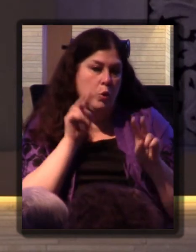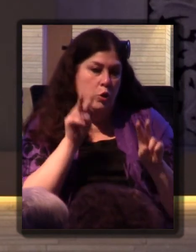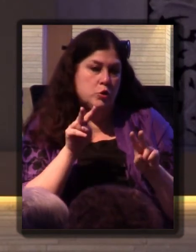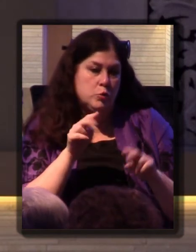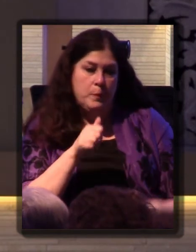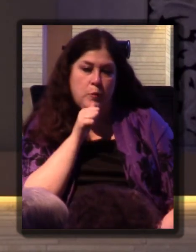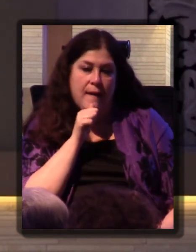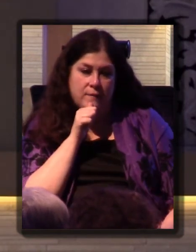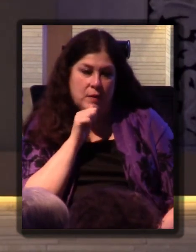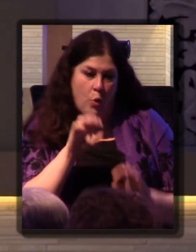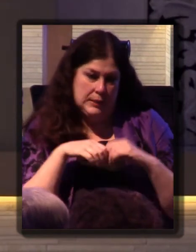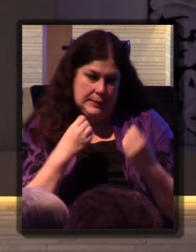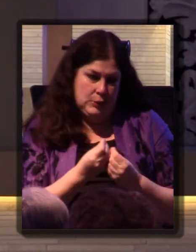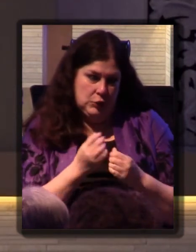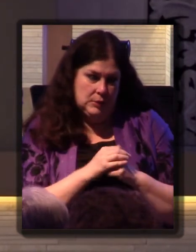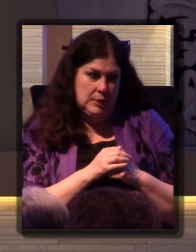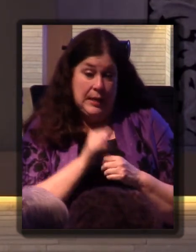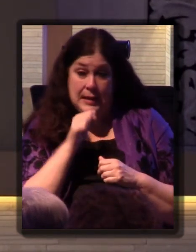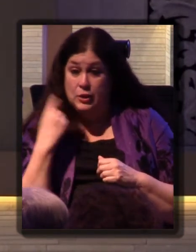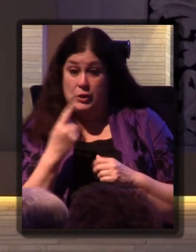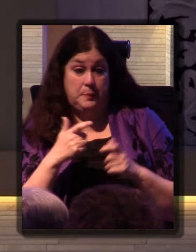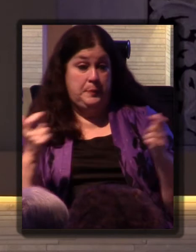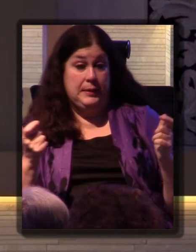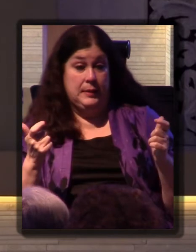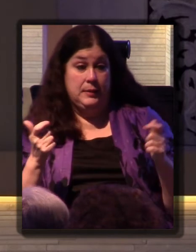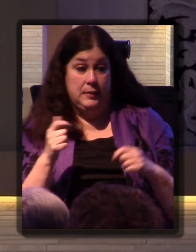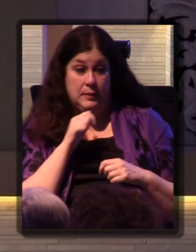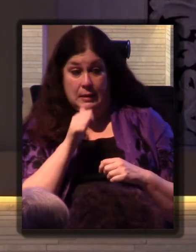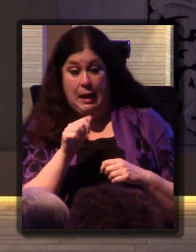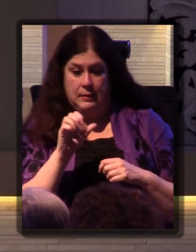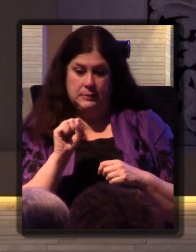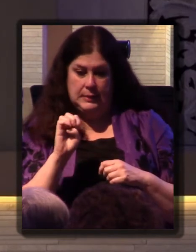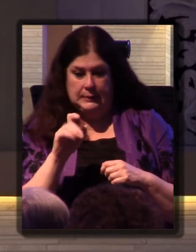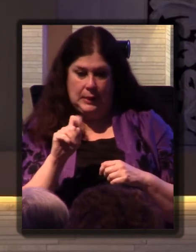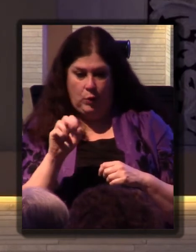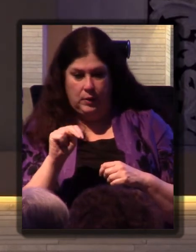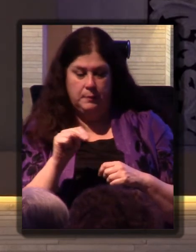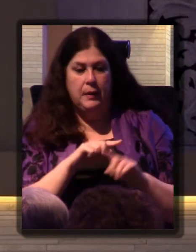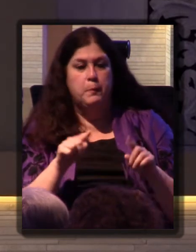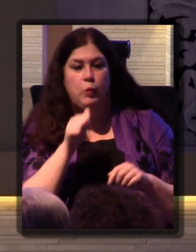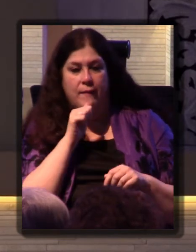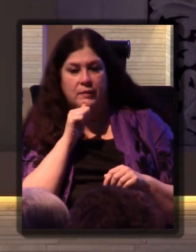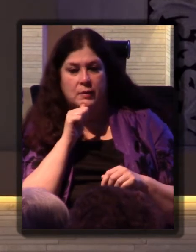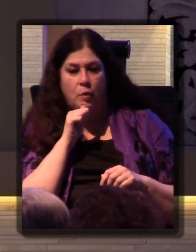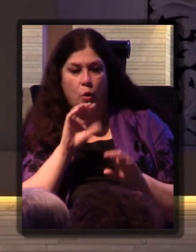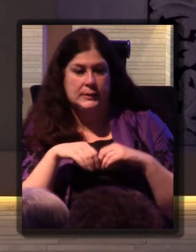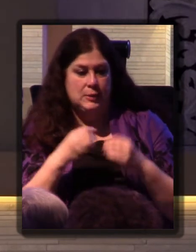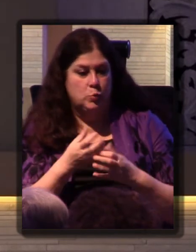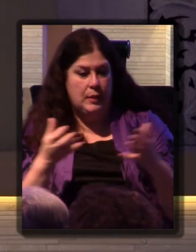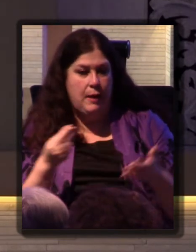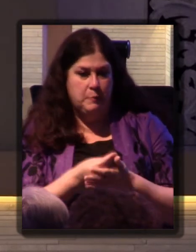we also look to private foundations, not just big non-sectarian things, but we look to